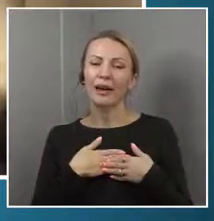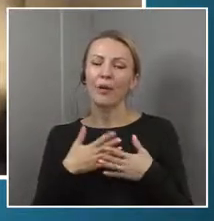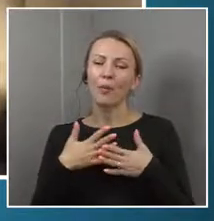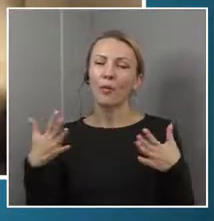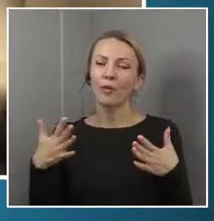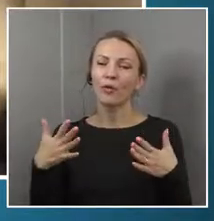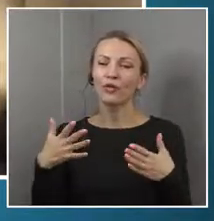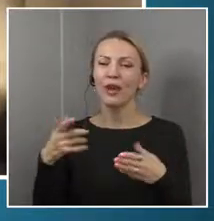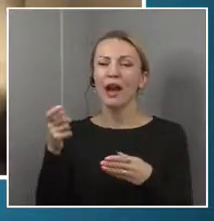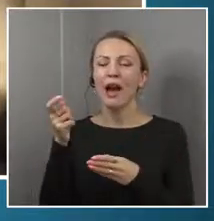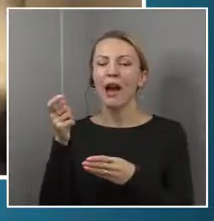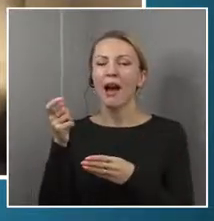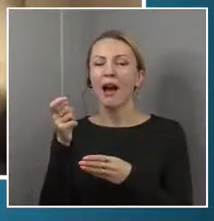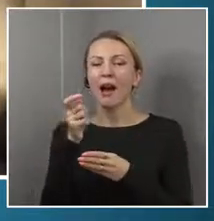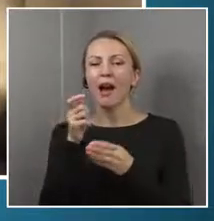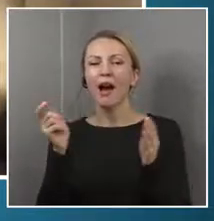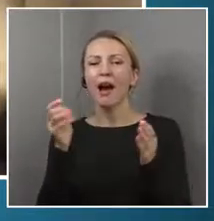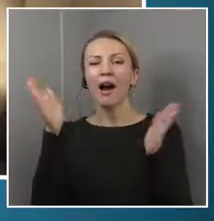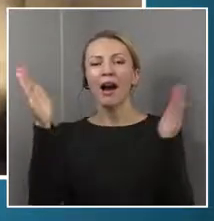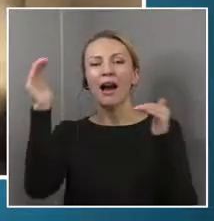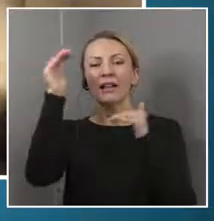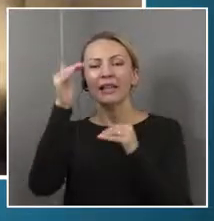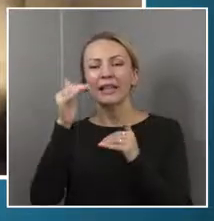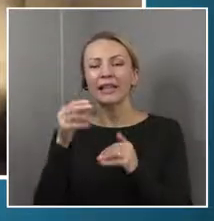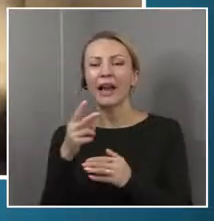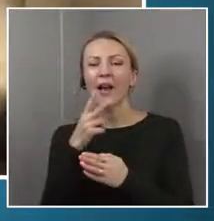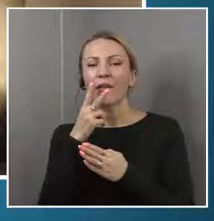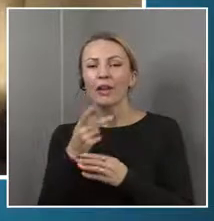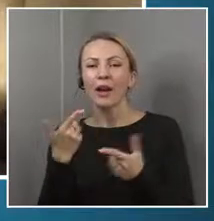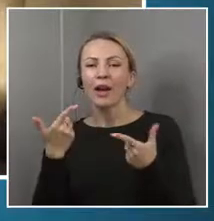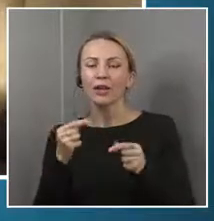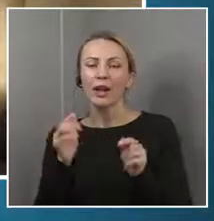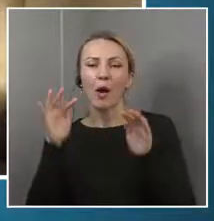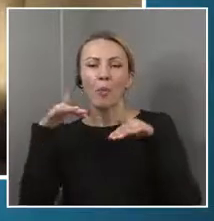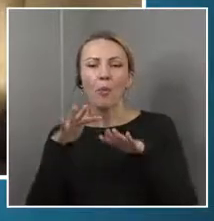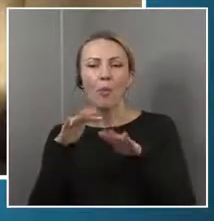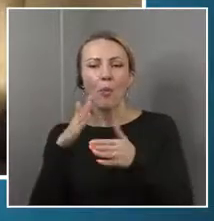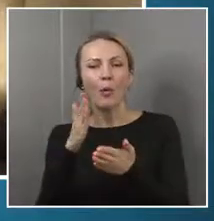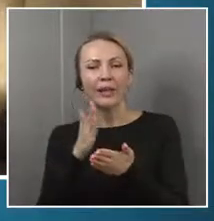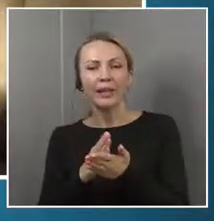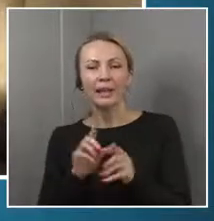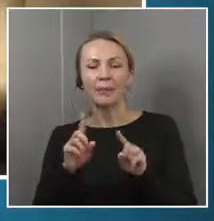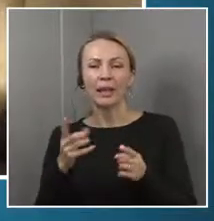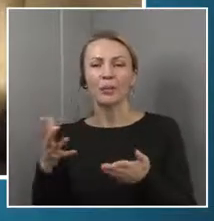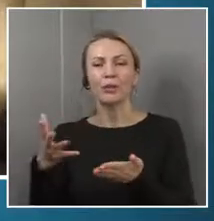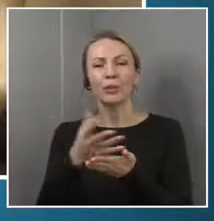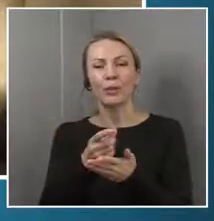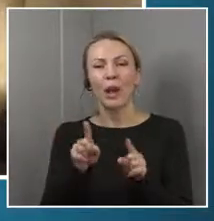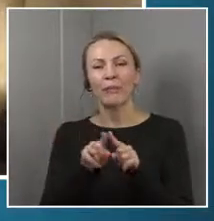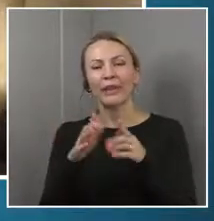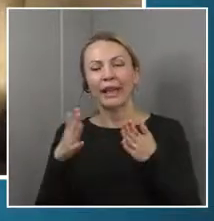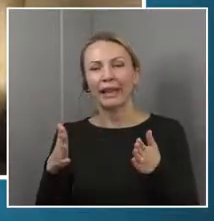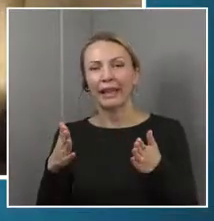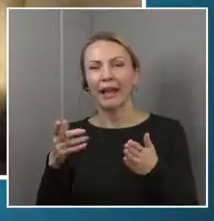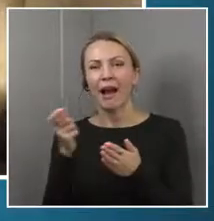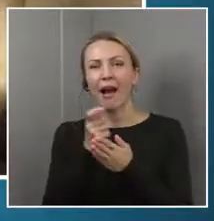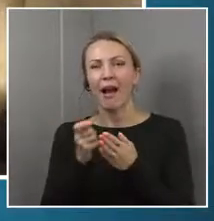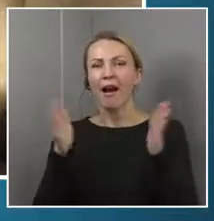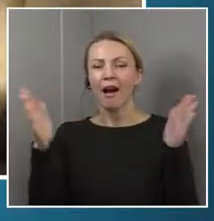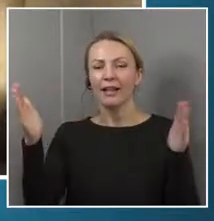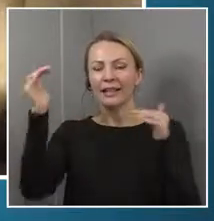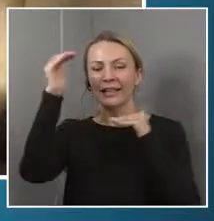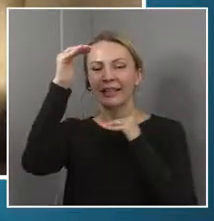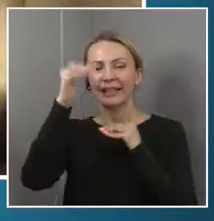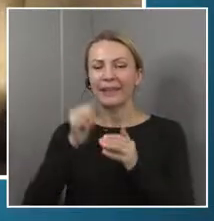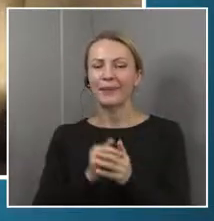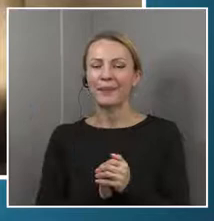have quite a bit of marine art. But I really feel so spoiled that here to the